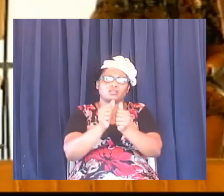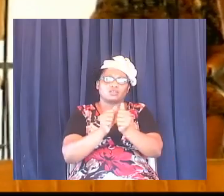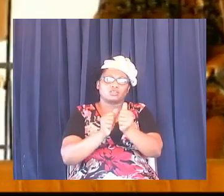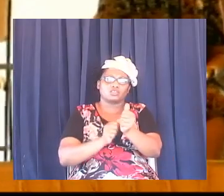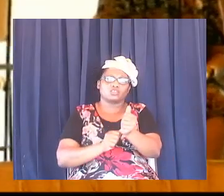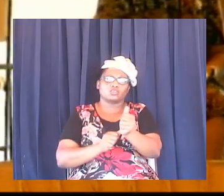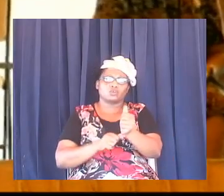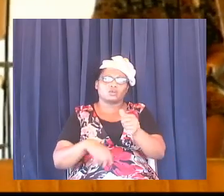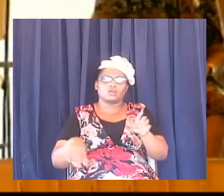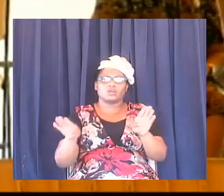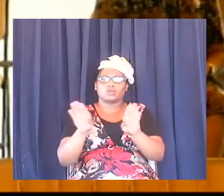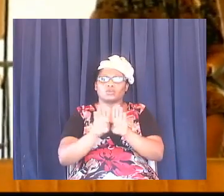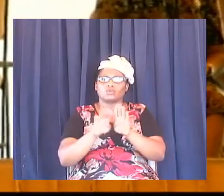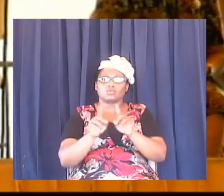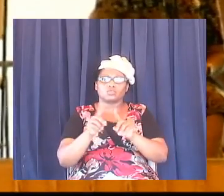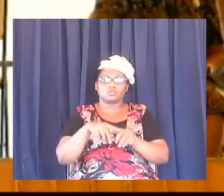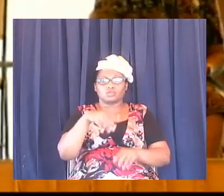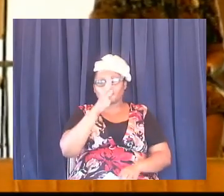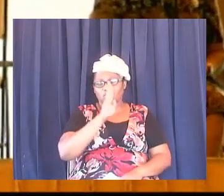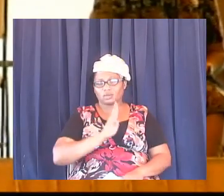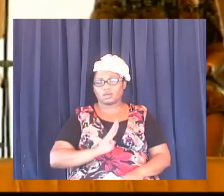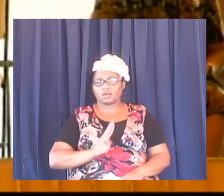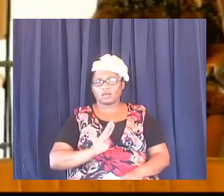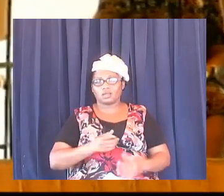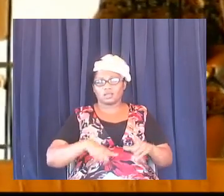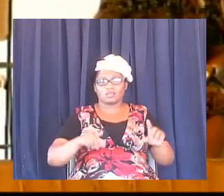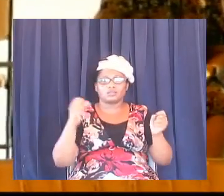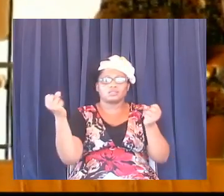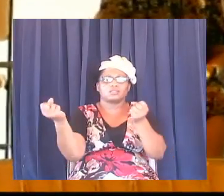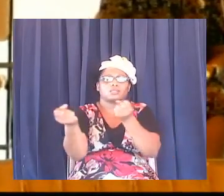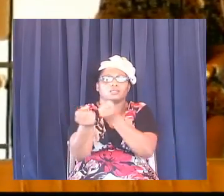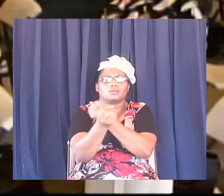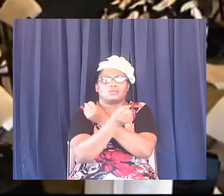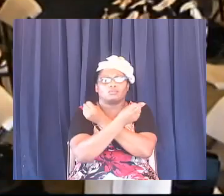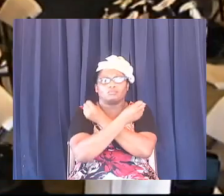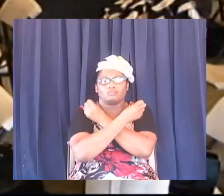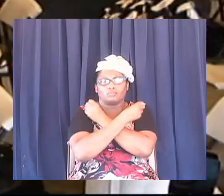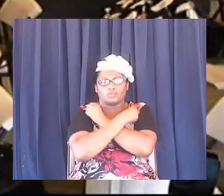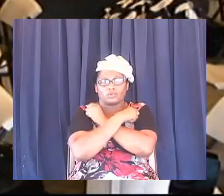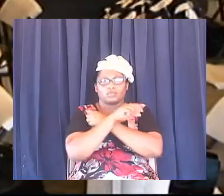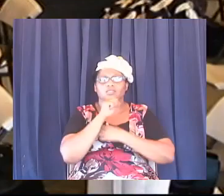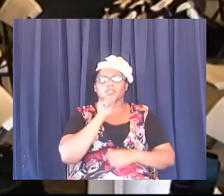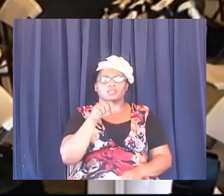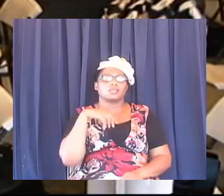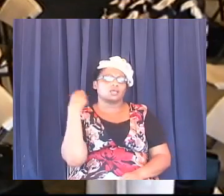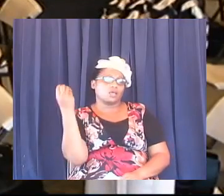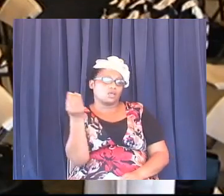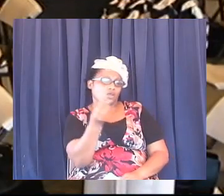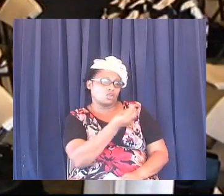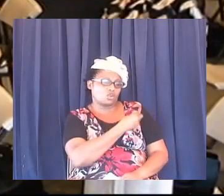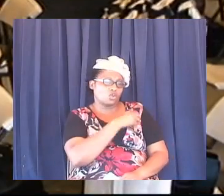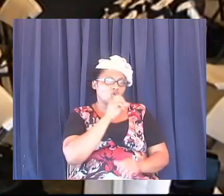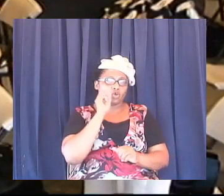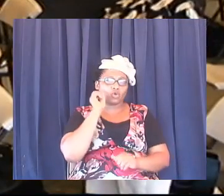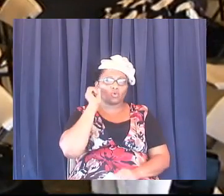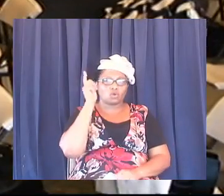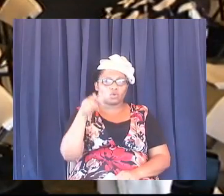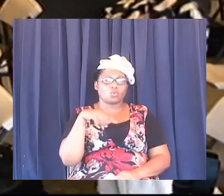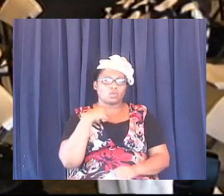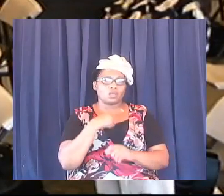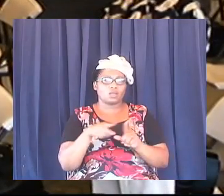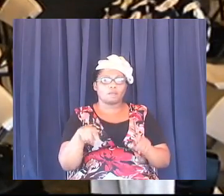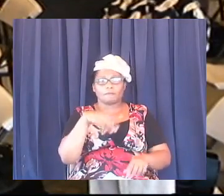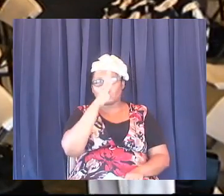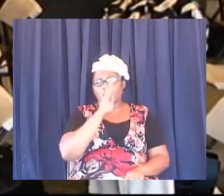him. Let us embrace him. Not our will, but his will. Hallelujah,